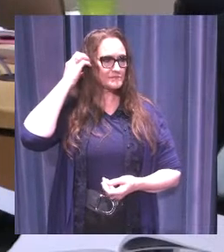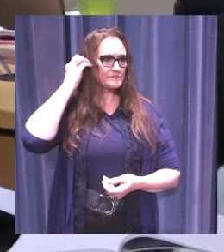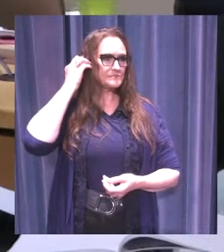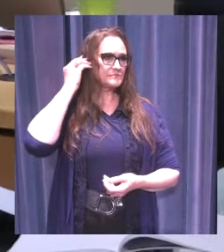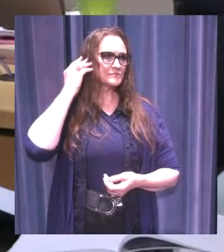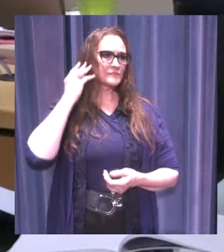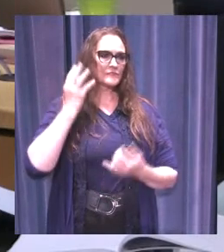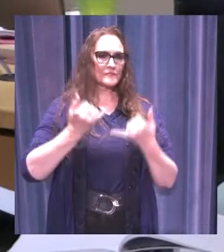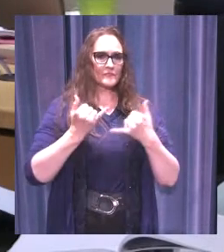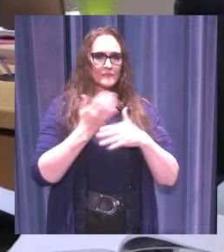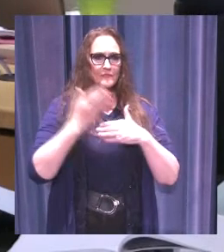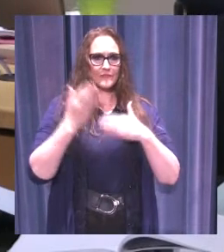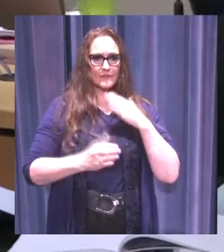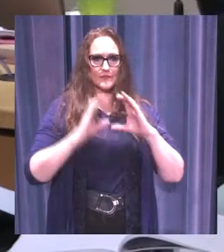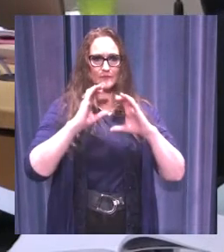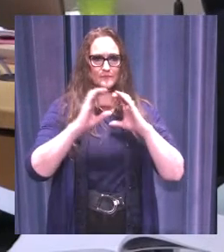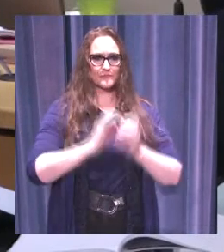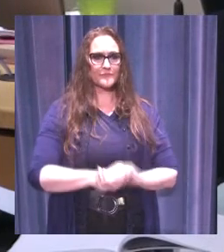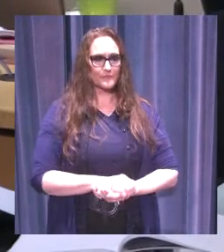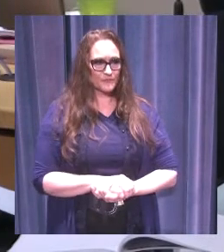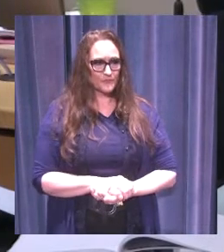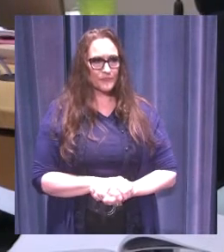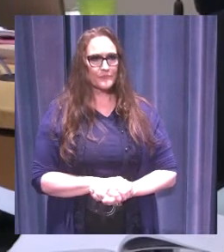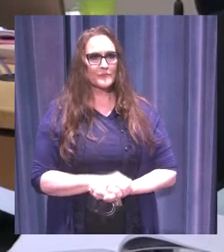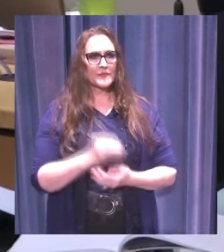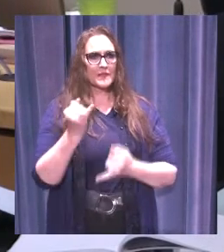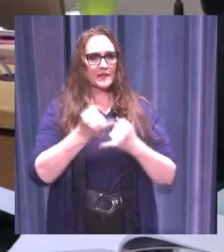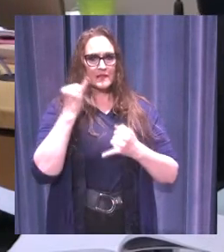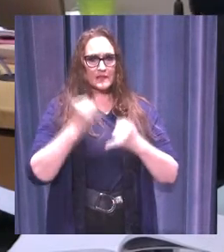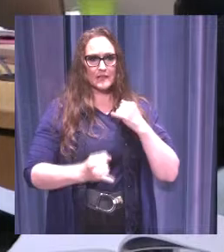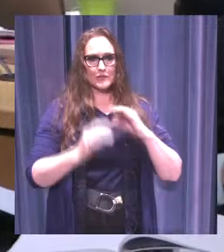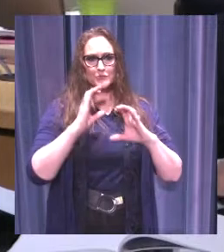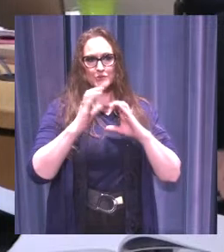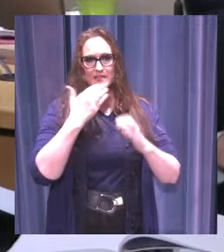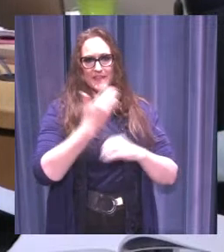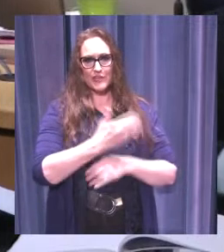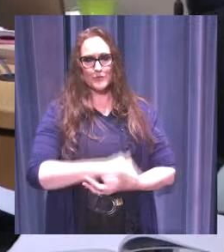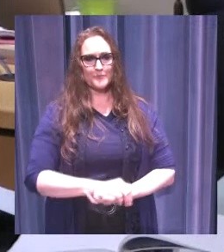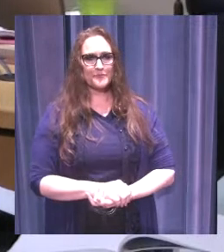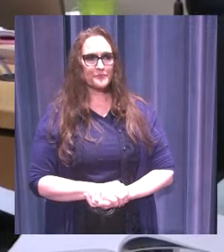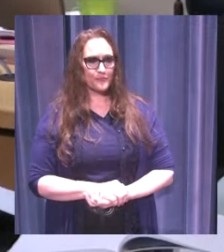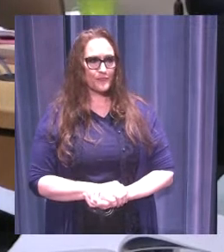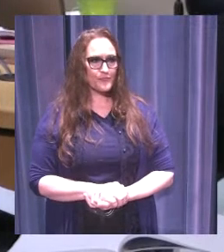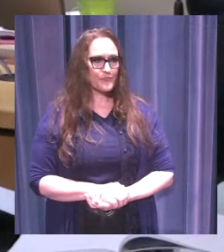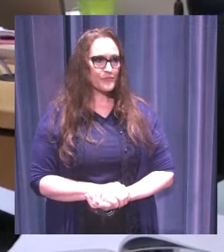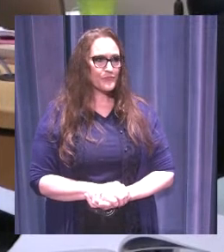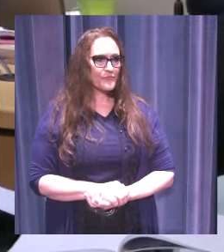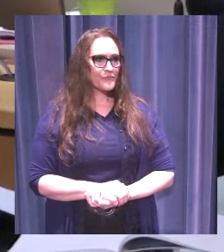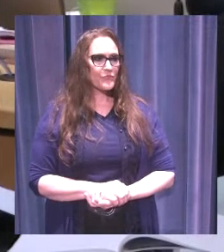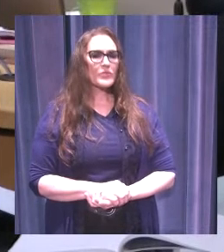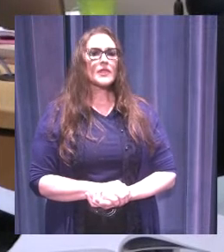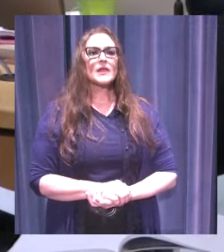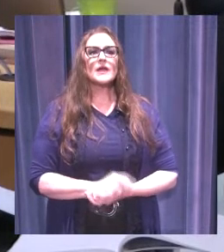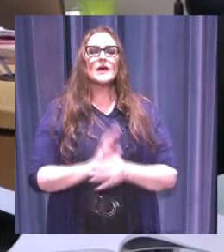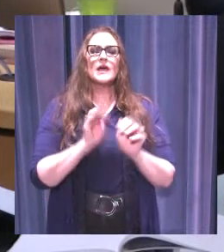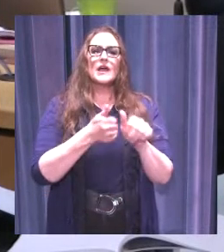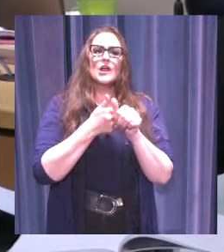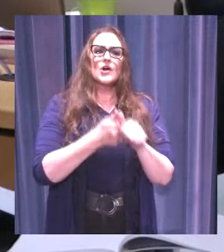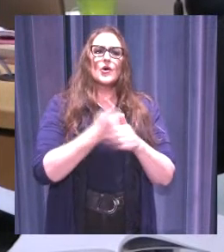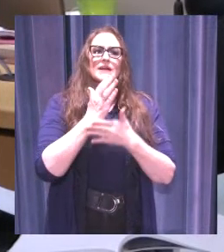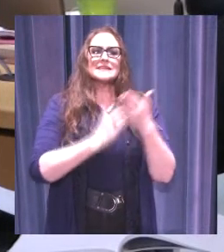And that would conclude communications. That concludes the communications. Thank you. In accordance with